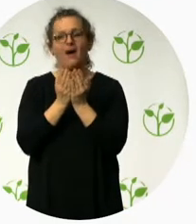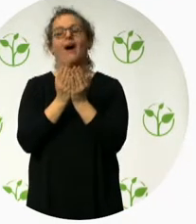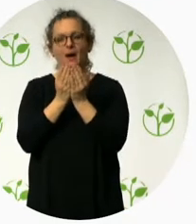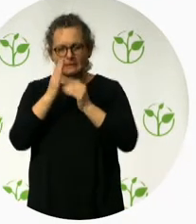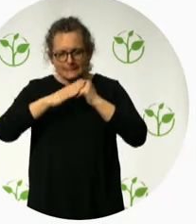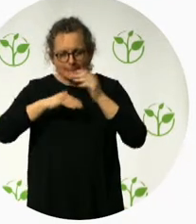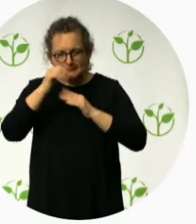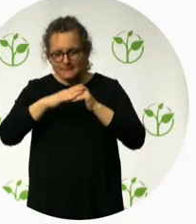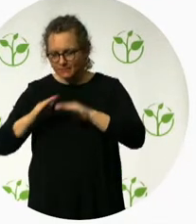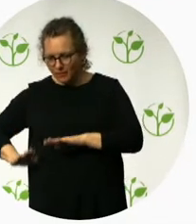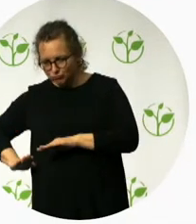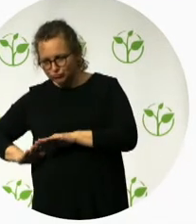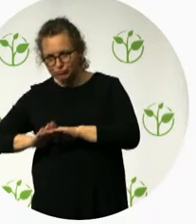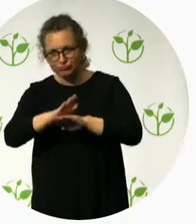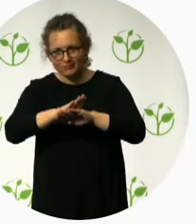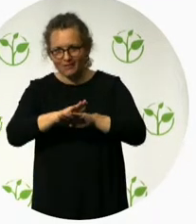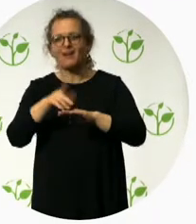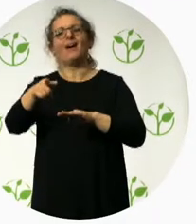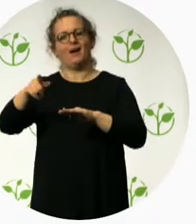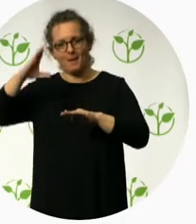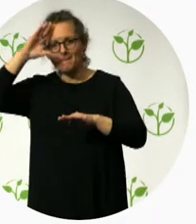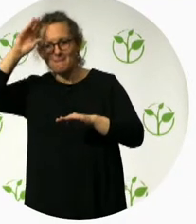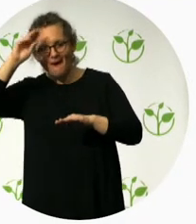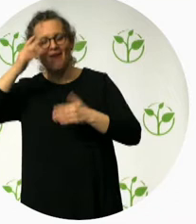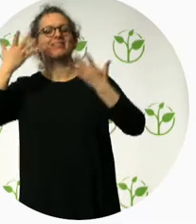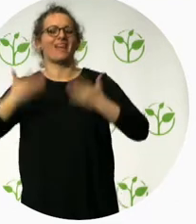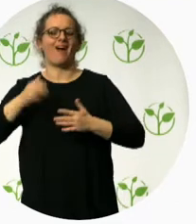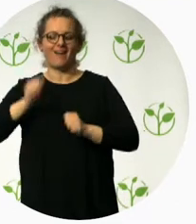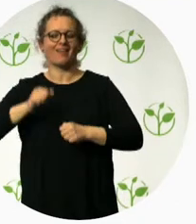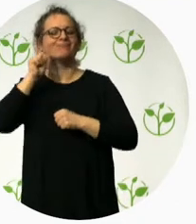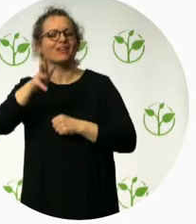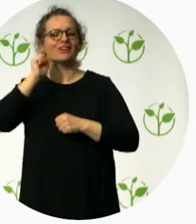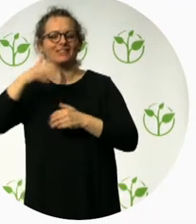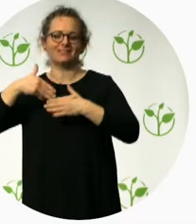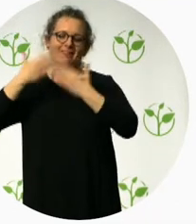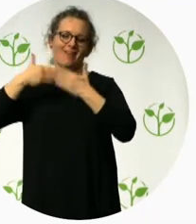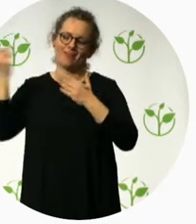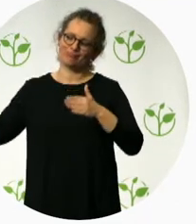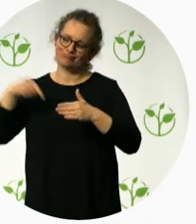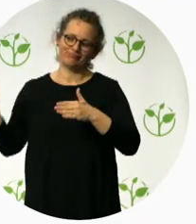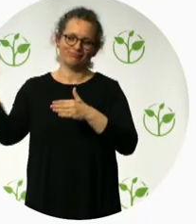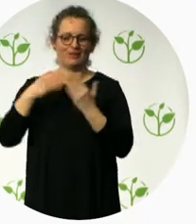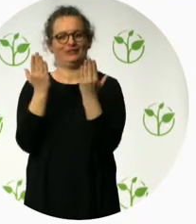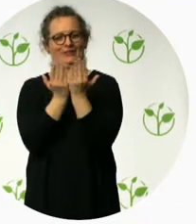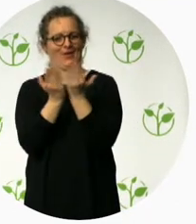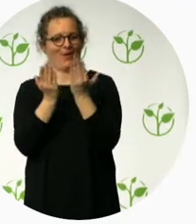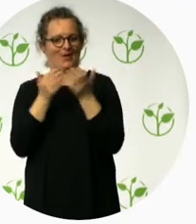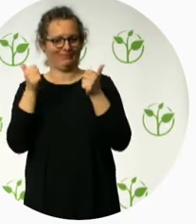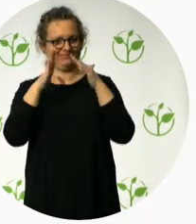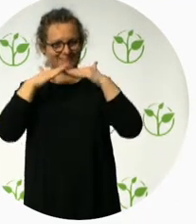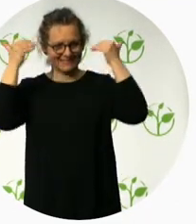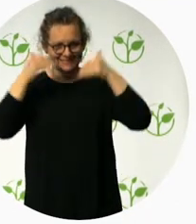coming to school every day. So when you, to explain this a little bit more, so this is about